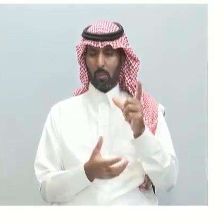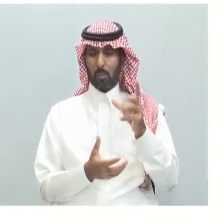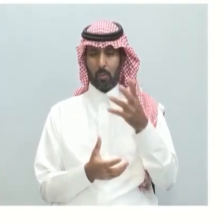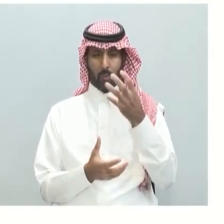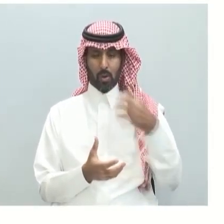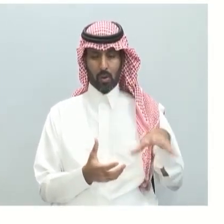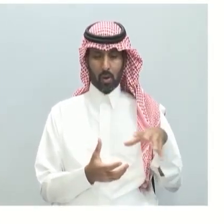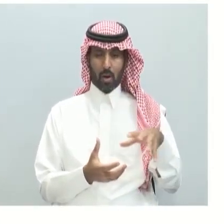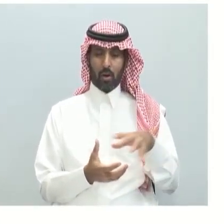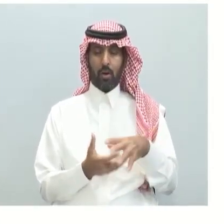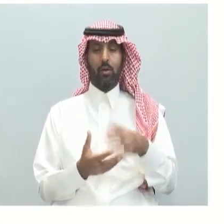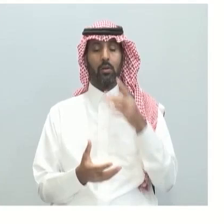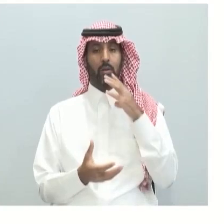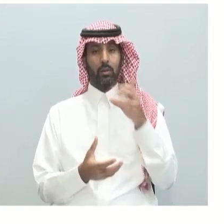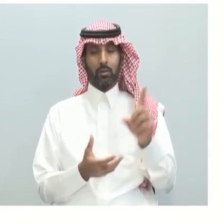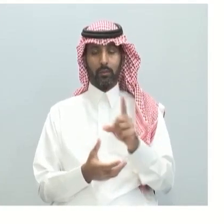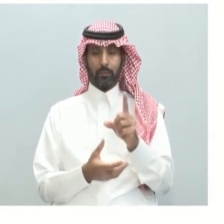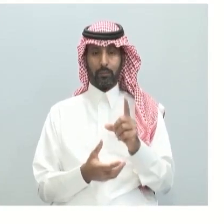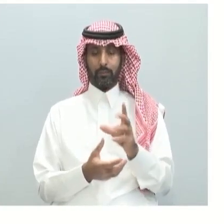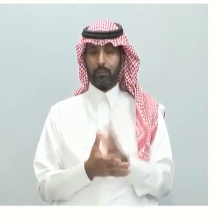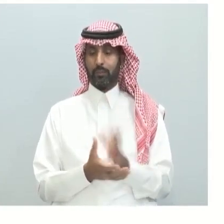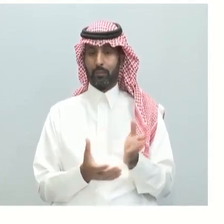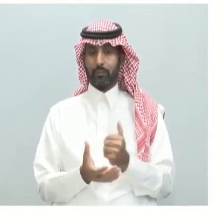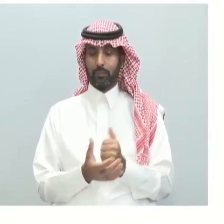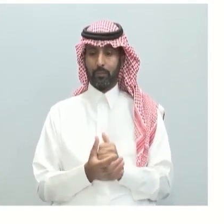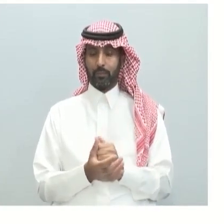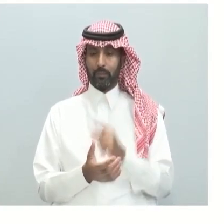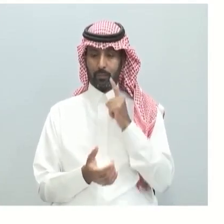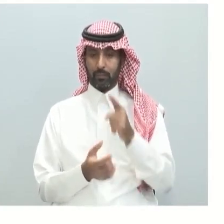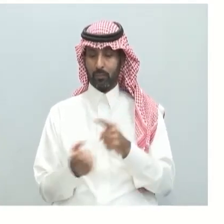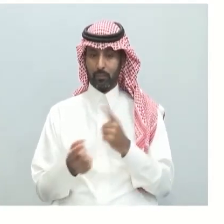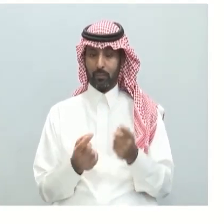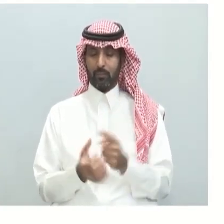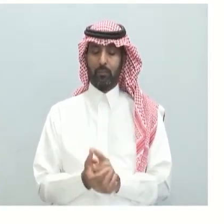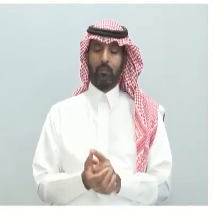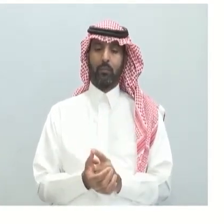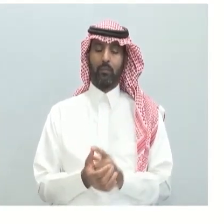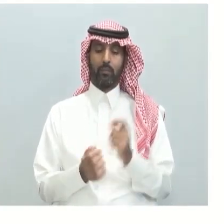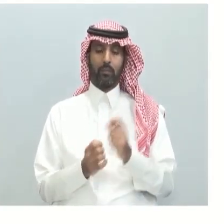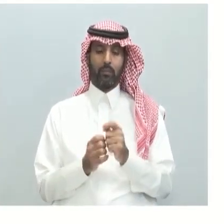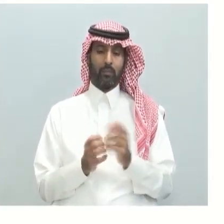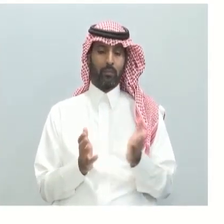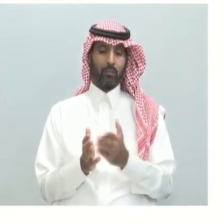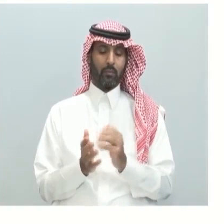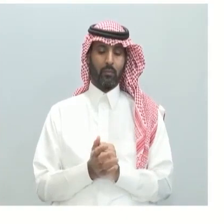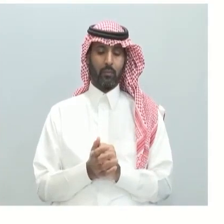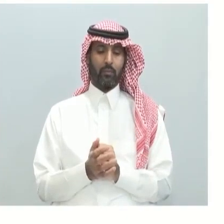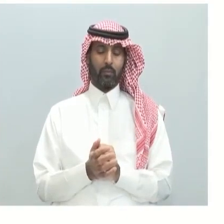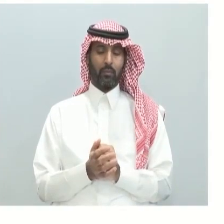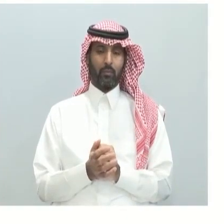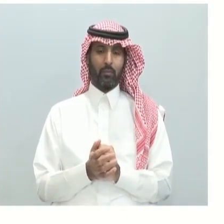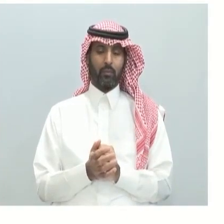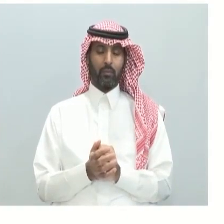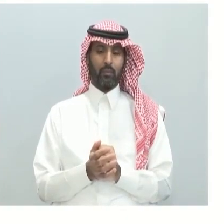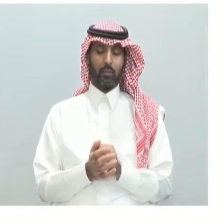go greener practices, steps our local council can take to help. So environmentally harmful